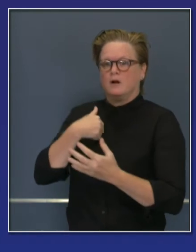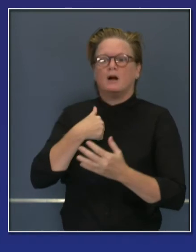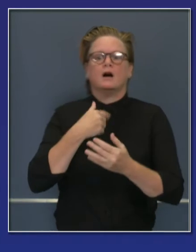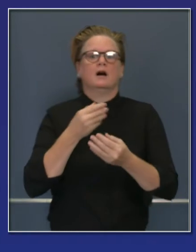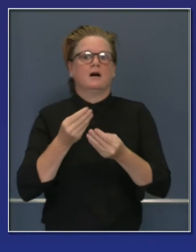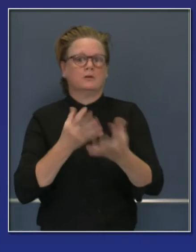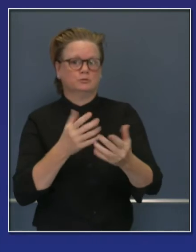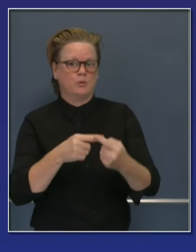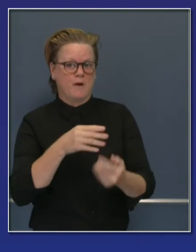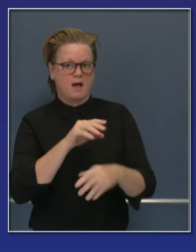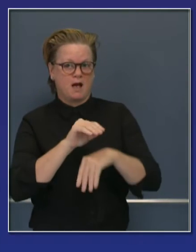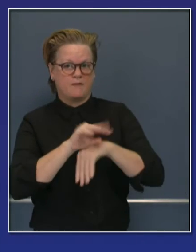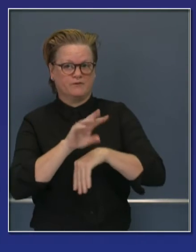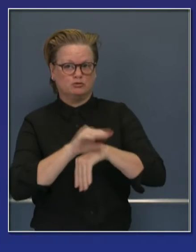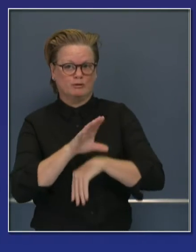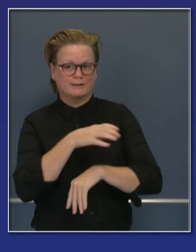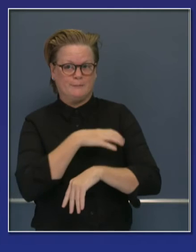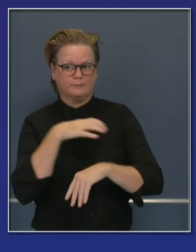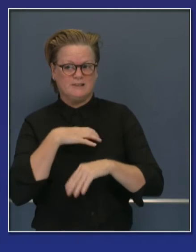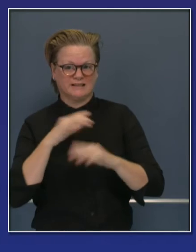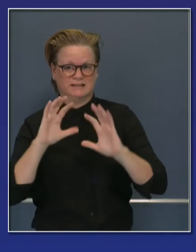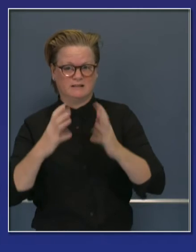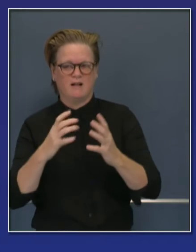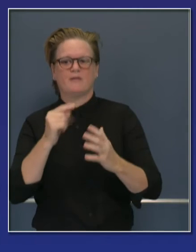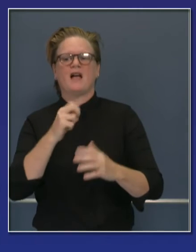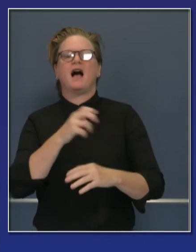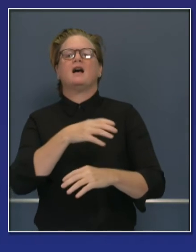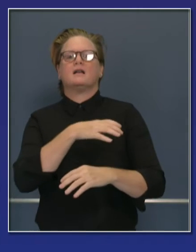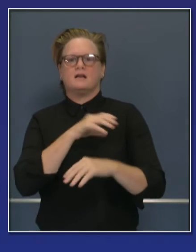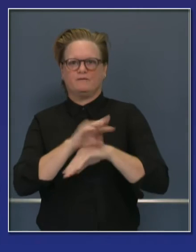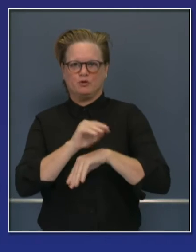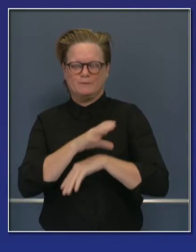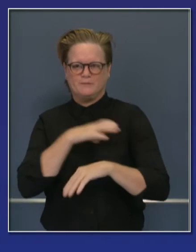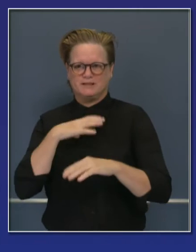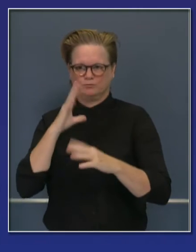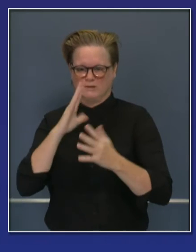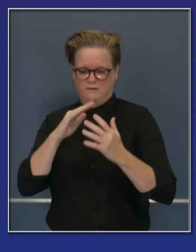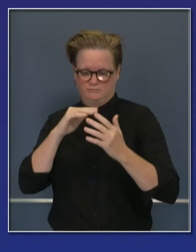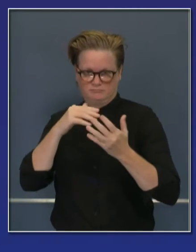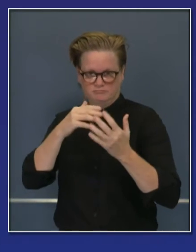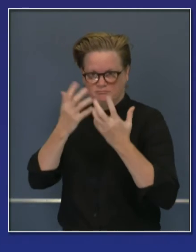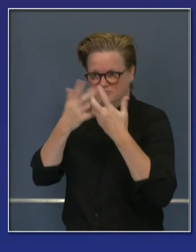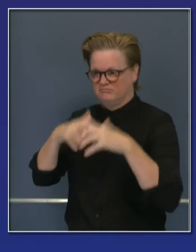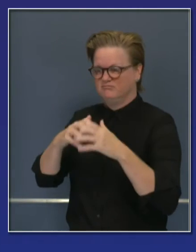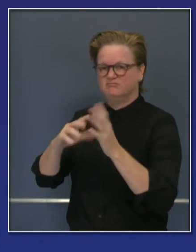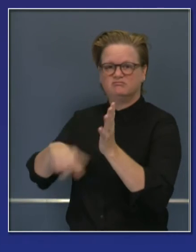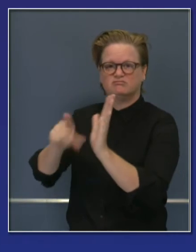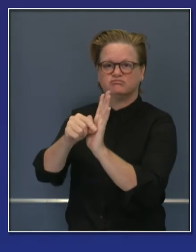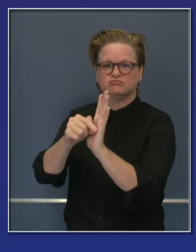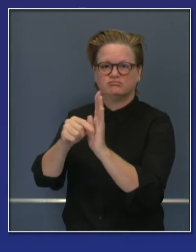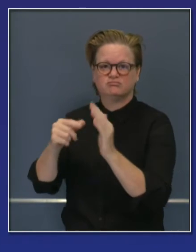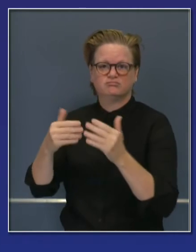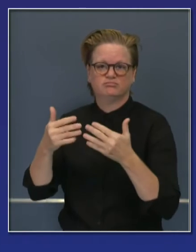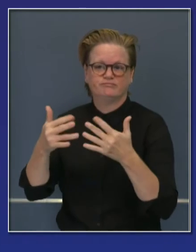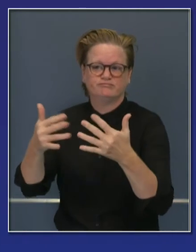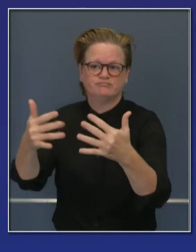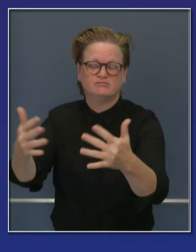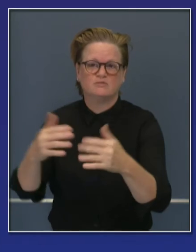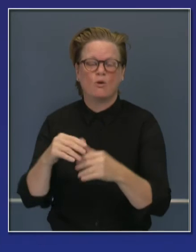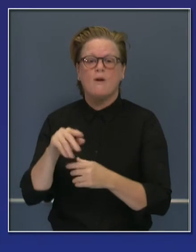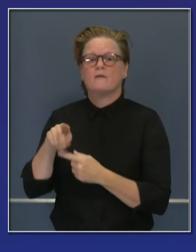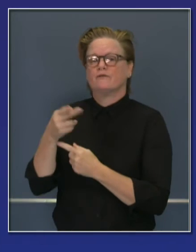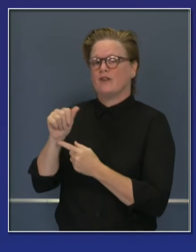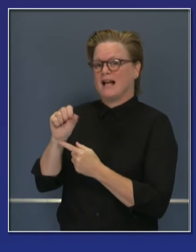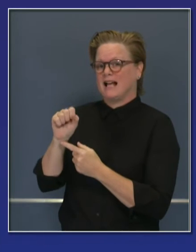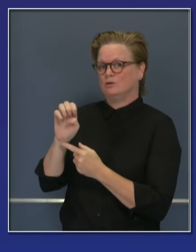The planning for phase 2 and 3, that framework requires more time, more deliberation,